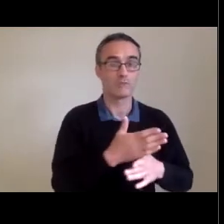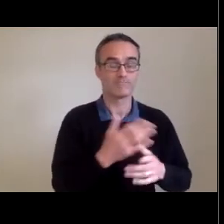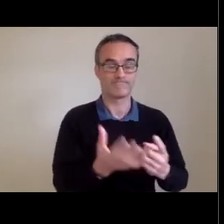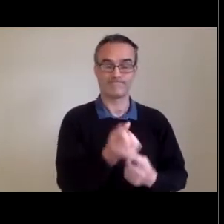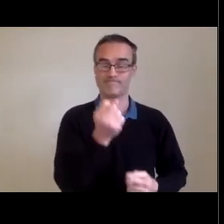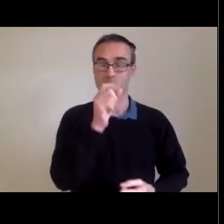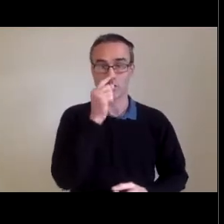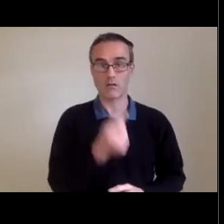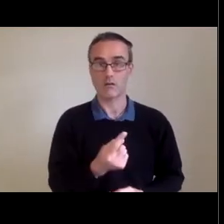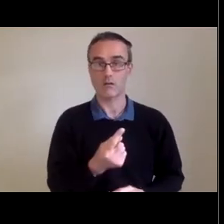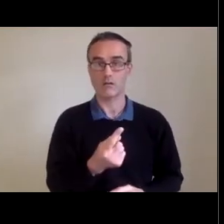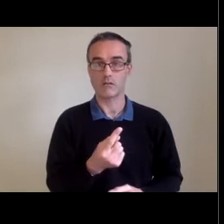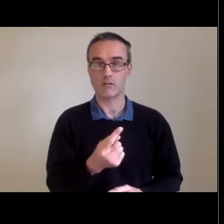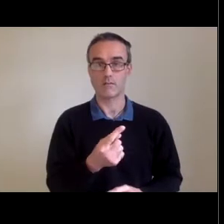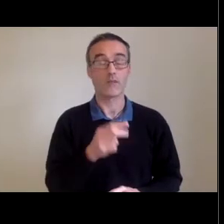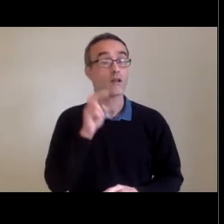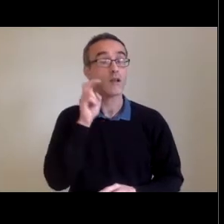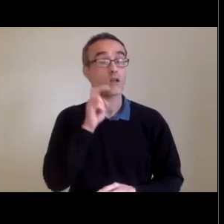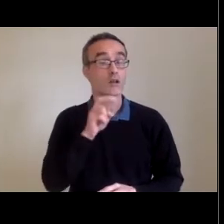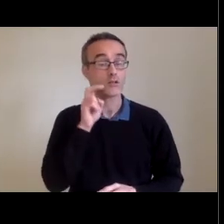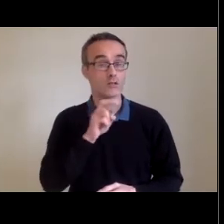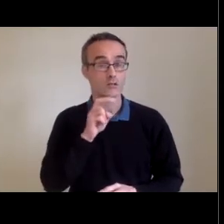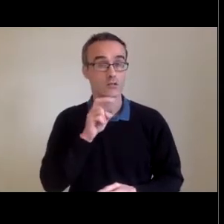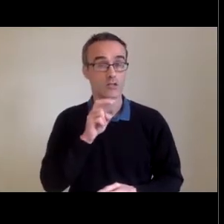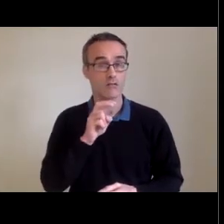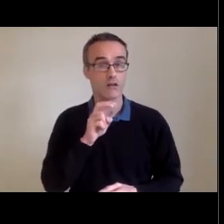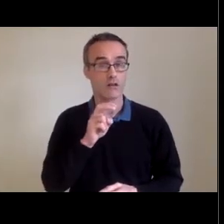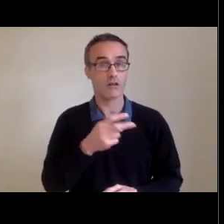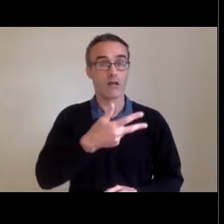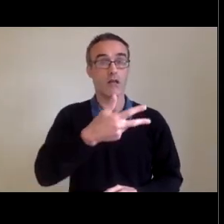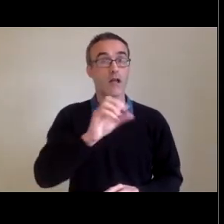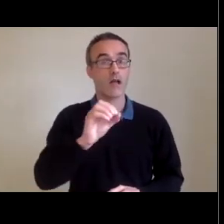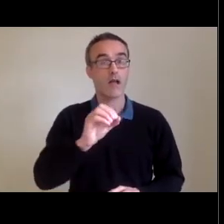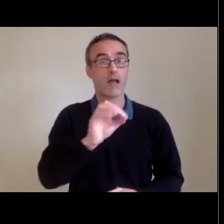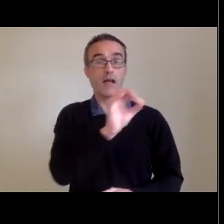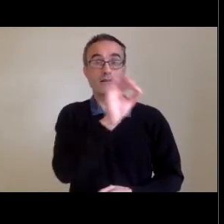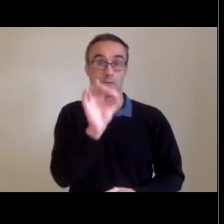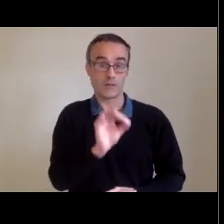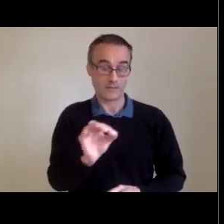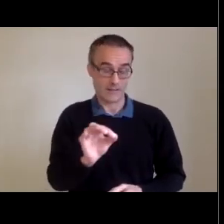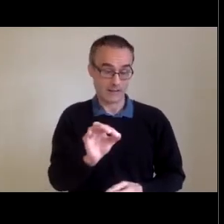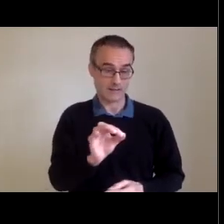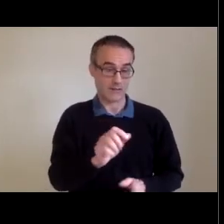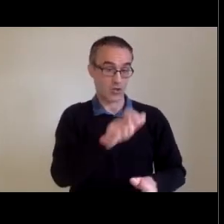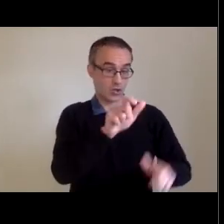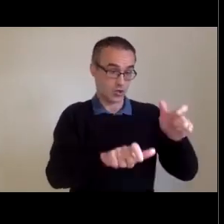of students are sponsored by their parents from